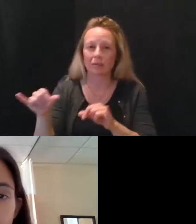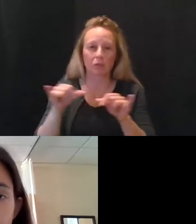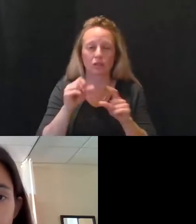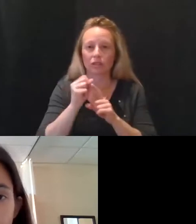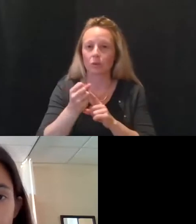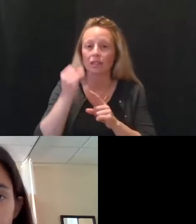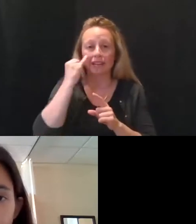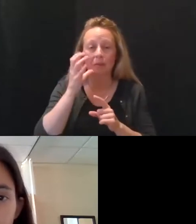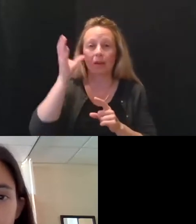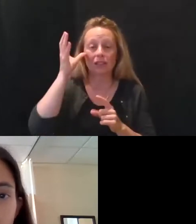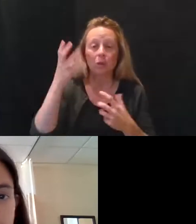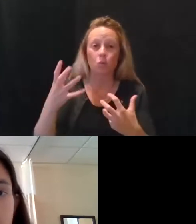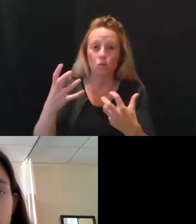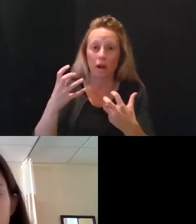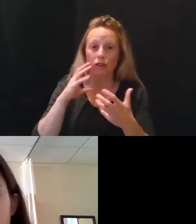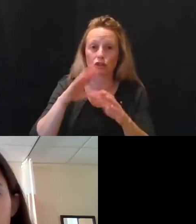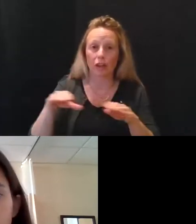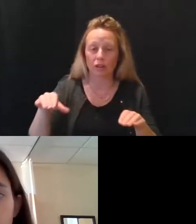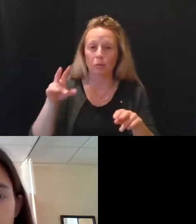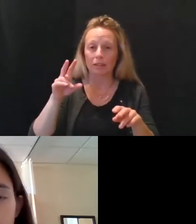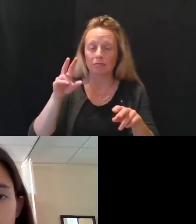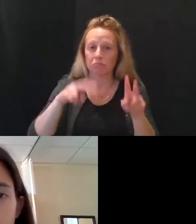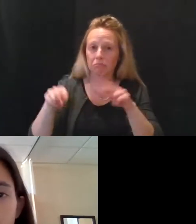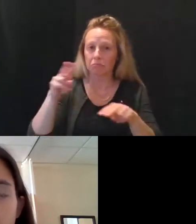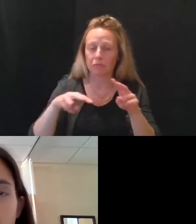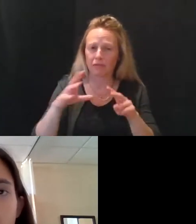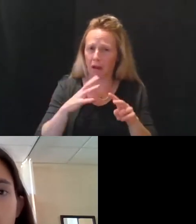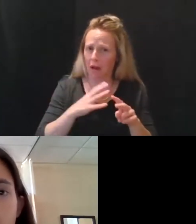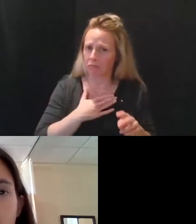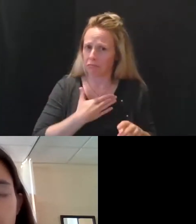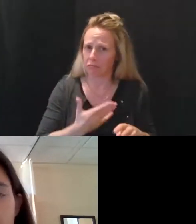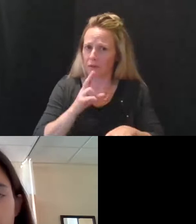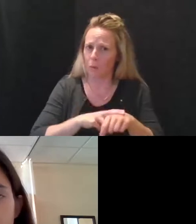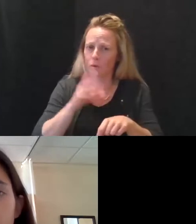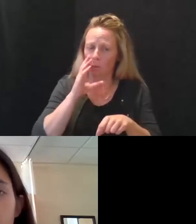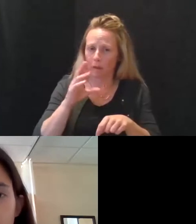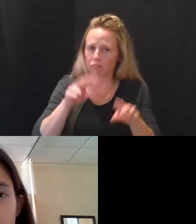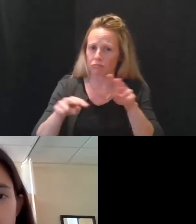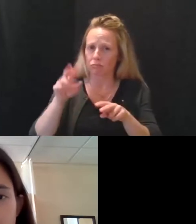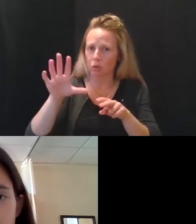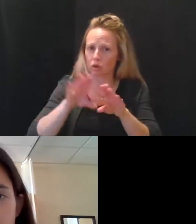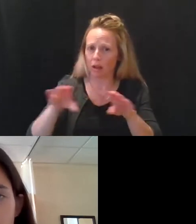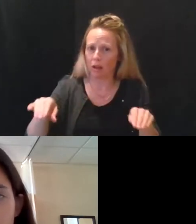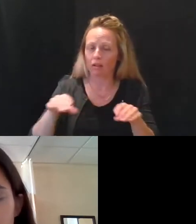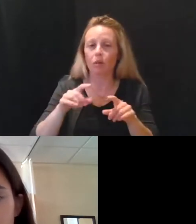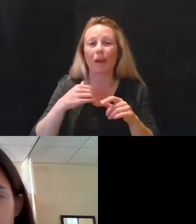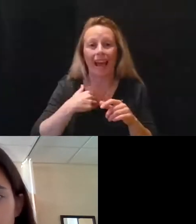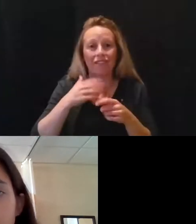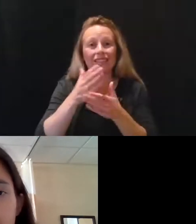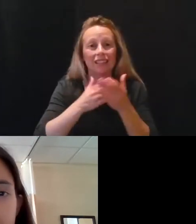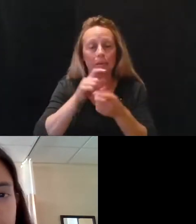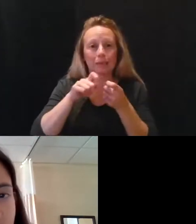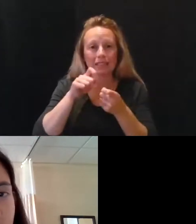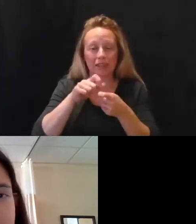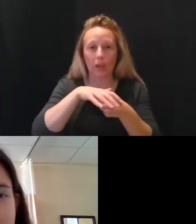parent wants their child to be evaluated, we certainly want to evaluate them as well. We have certain locations that are doing the testing.